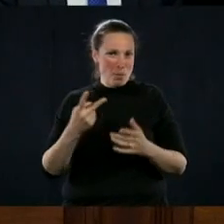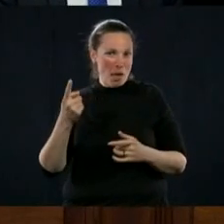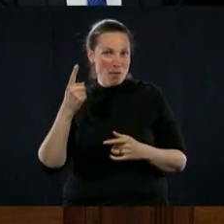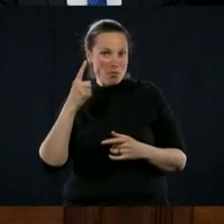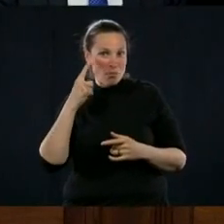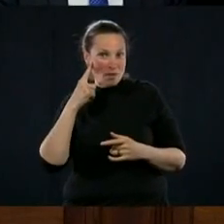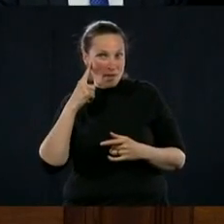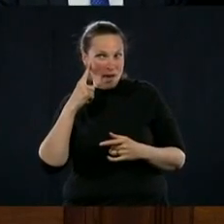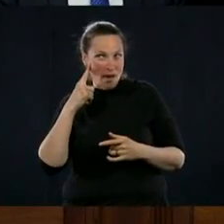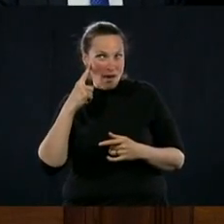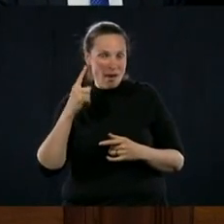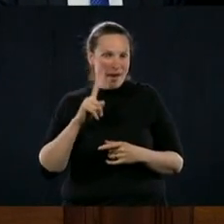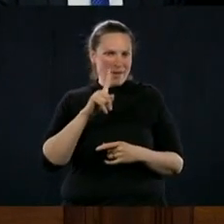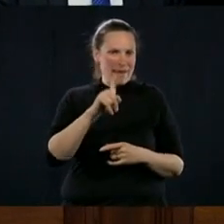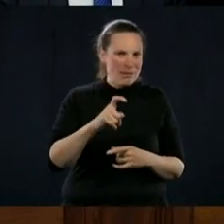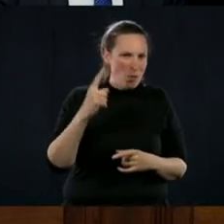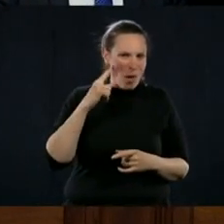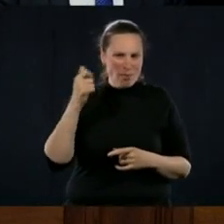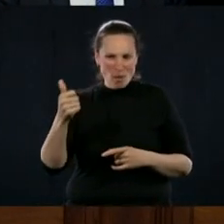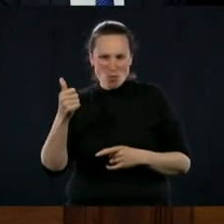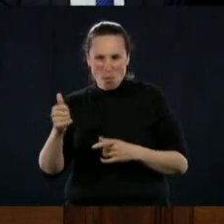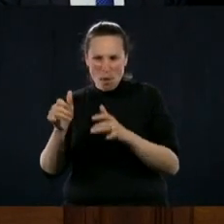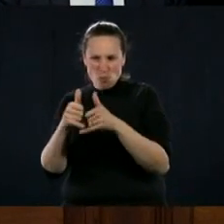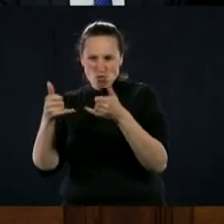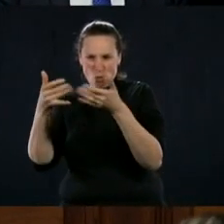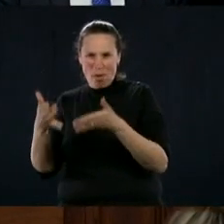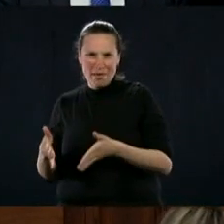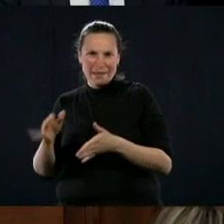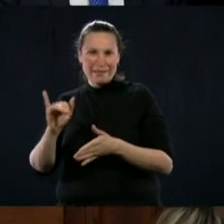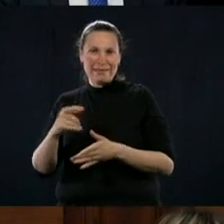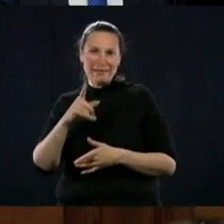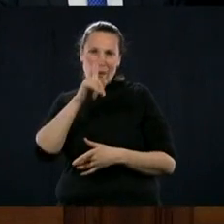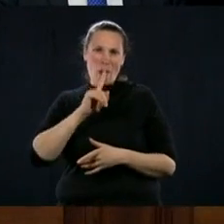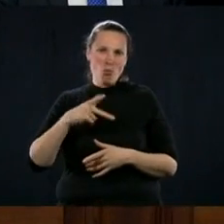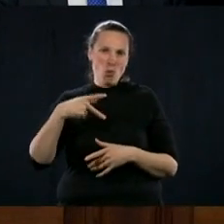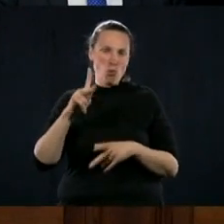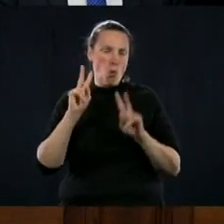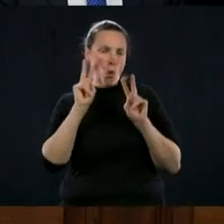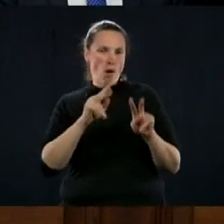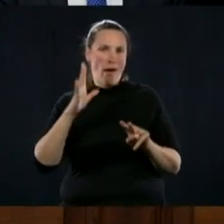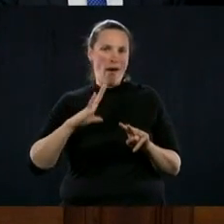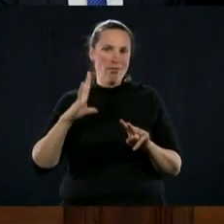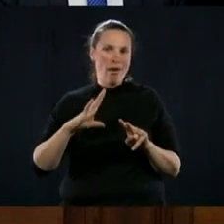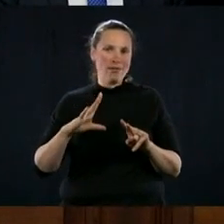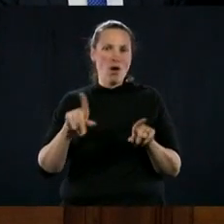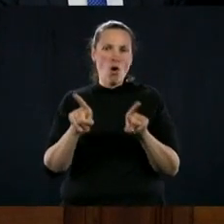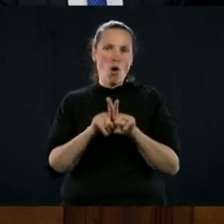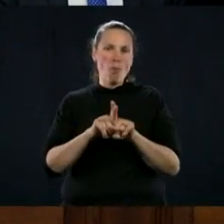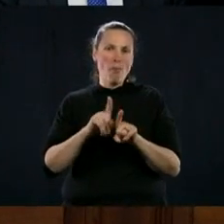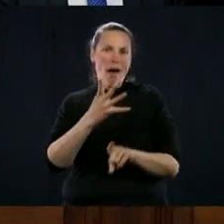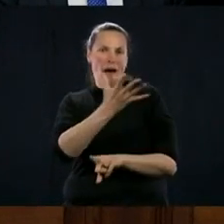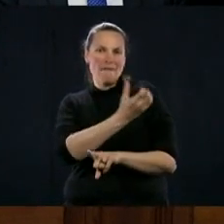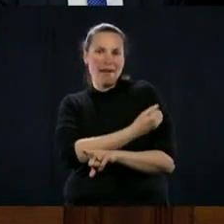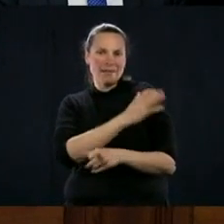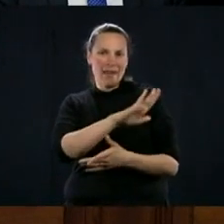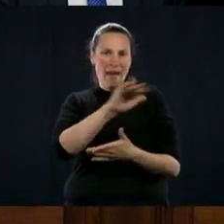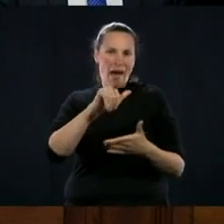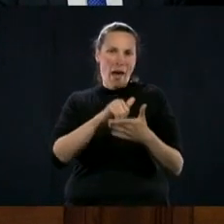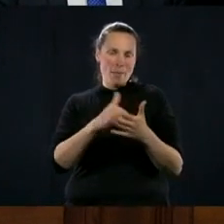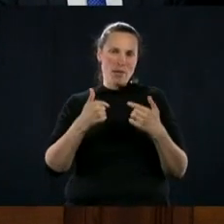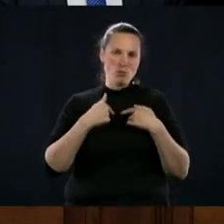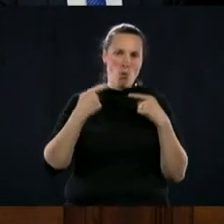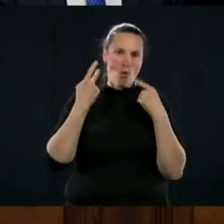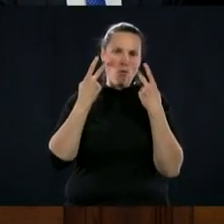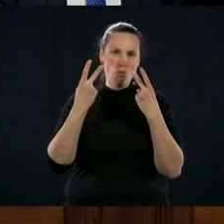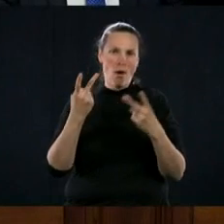Maybe you'll be able to hear you when you ask yourselves questions. It'll, you know, it's kind of like a vaccine that we're doing, you